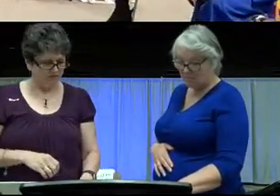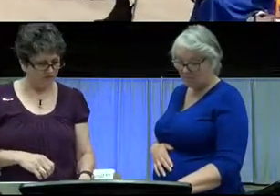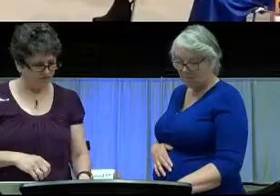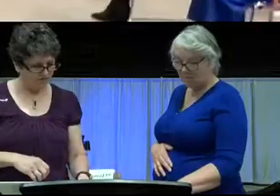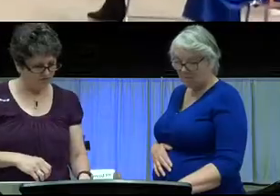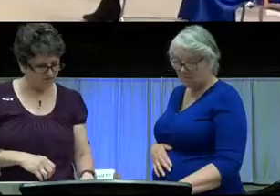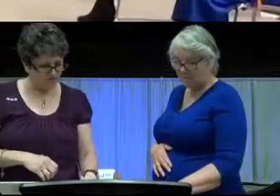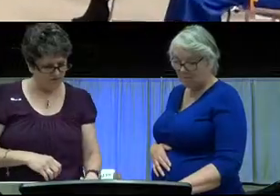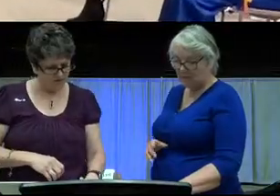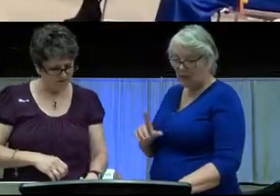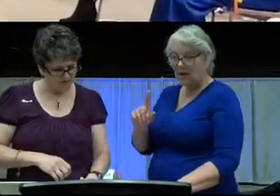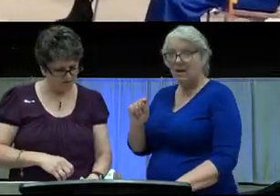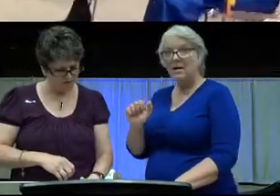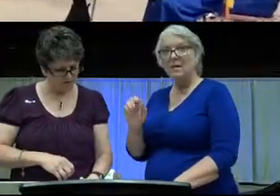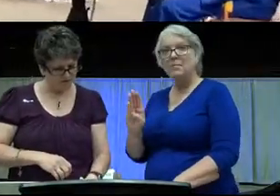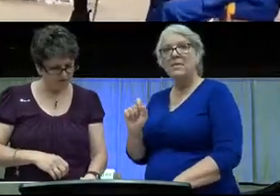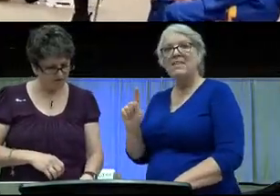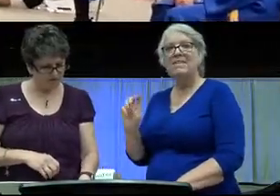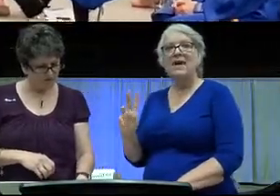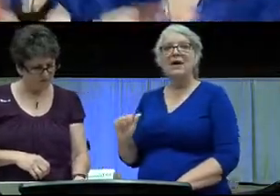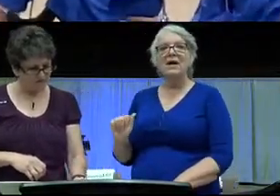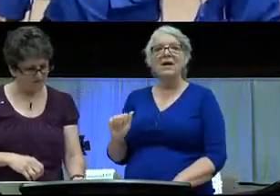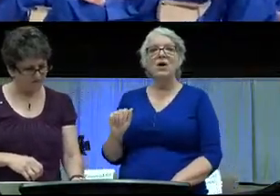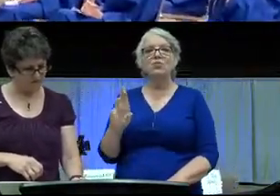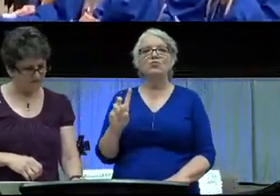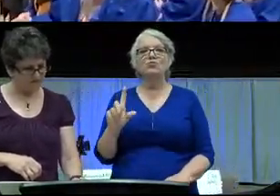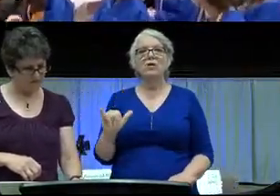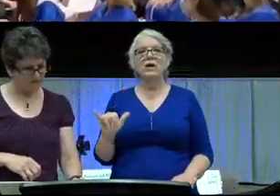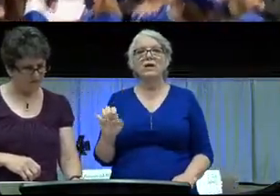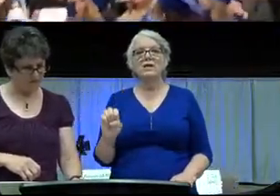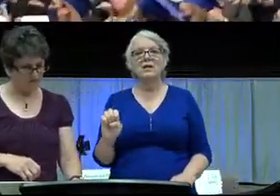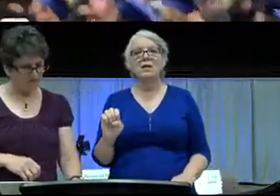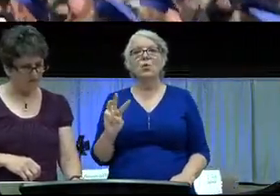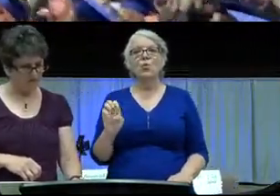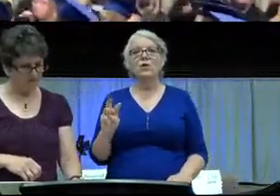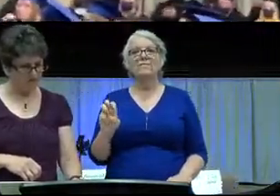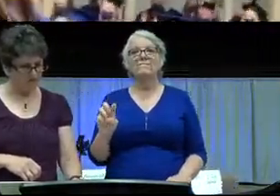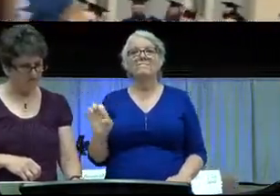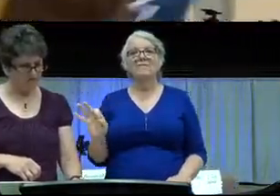Tabitha Ray Wolf, Associate of Applied Science, Dental Hygiene.